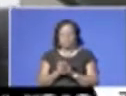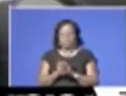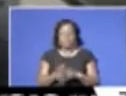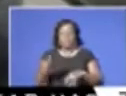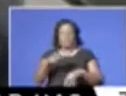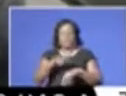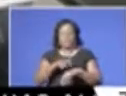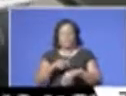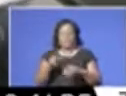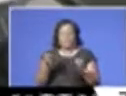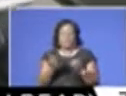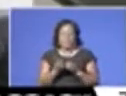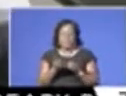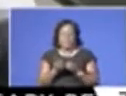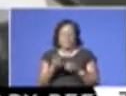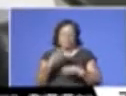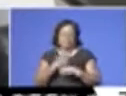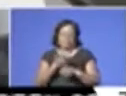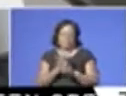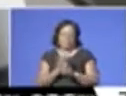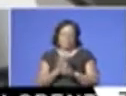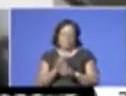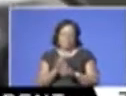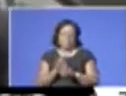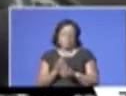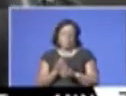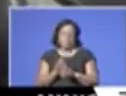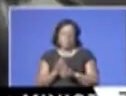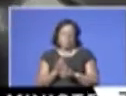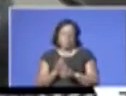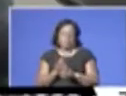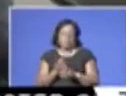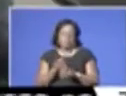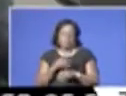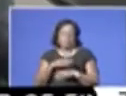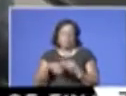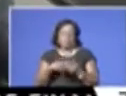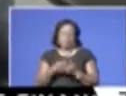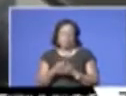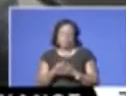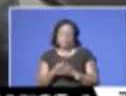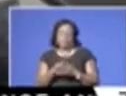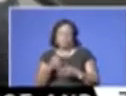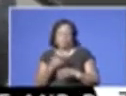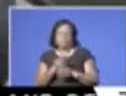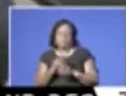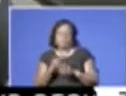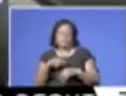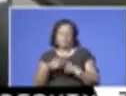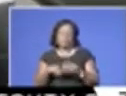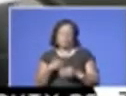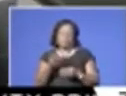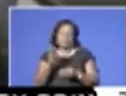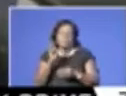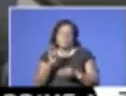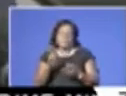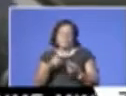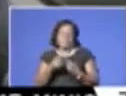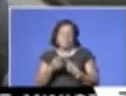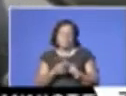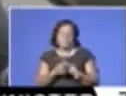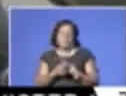timelines may have shifted a bit, so we think that all in all, there might be a shift of about 6 months or so. That's what they had